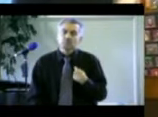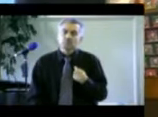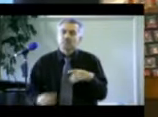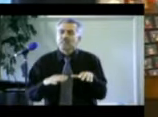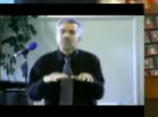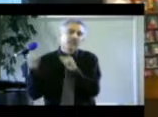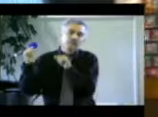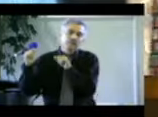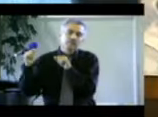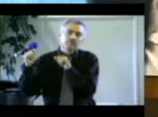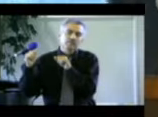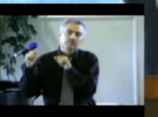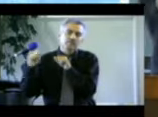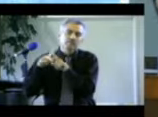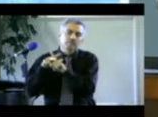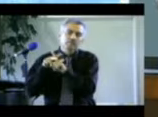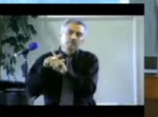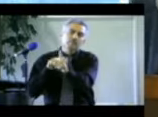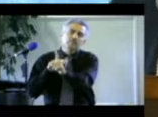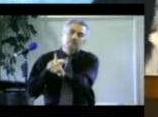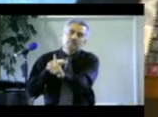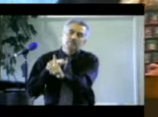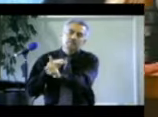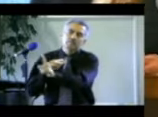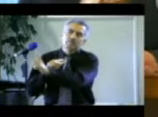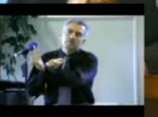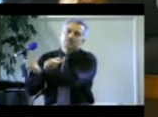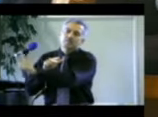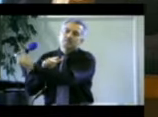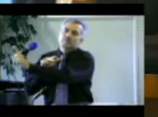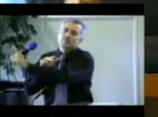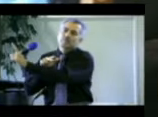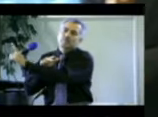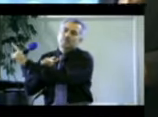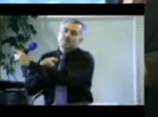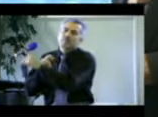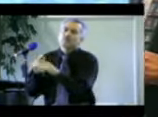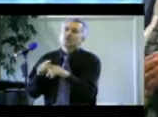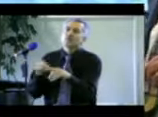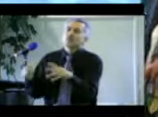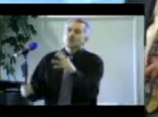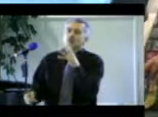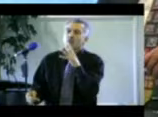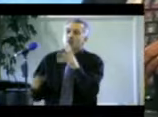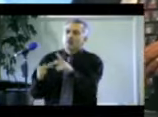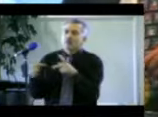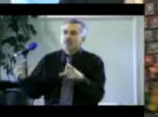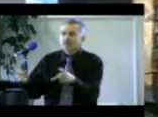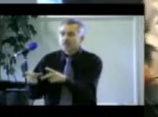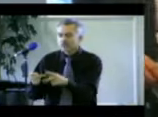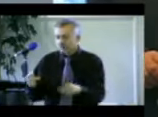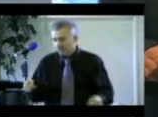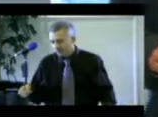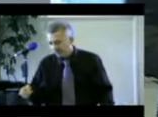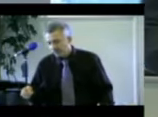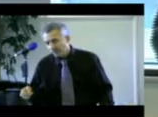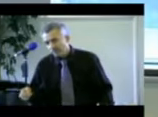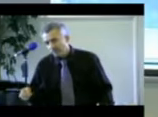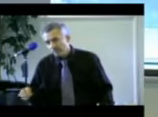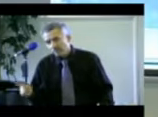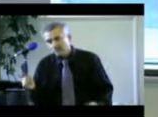He came to a watering hole where Jethro's